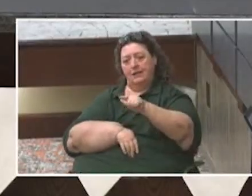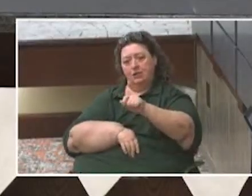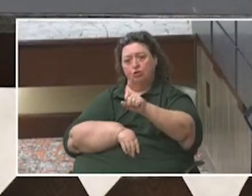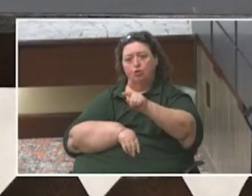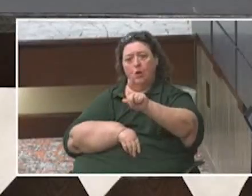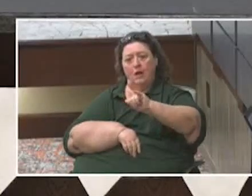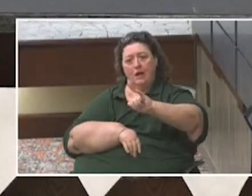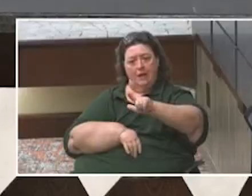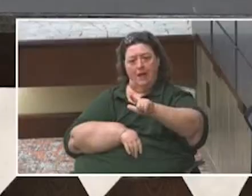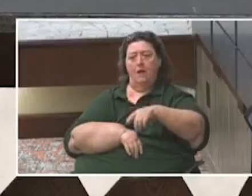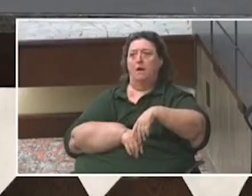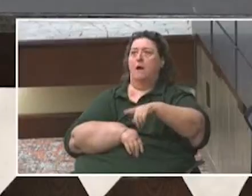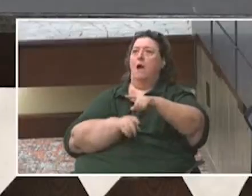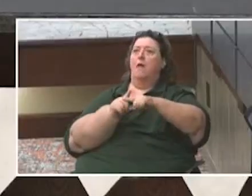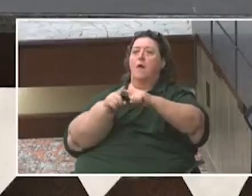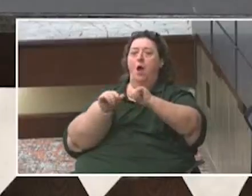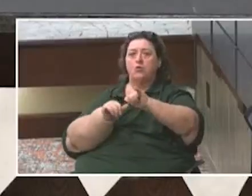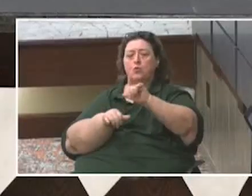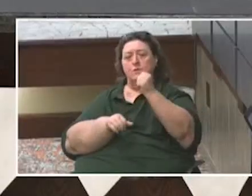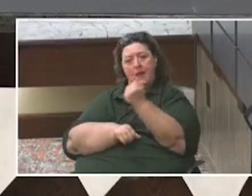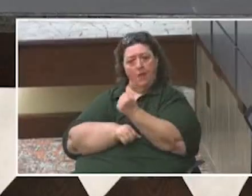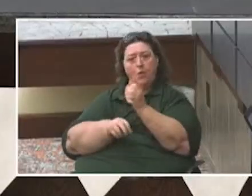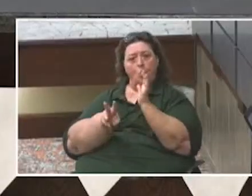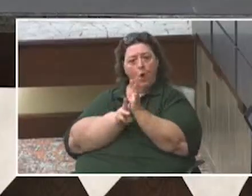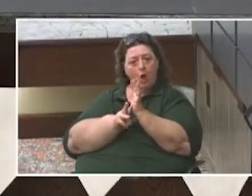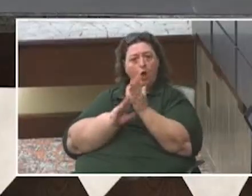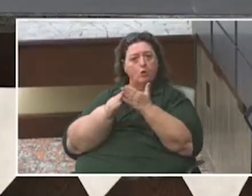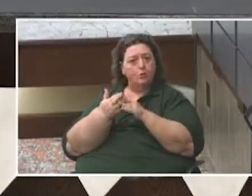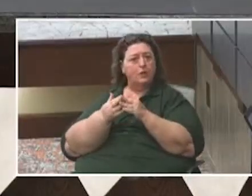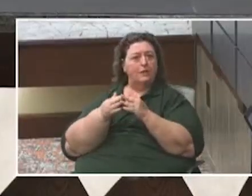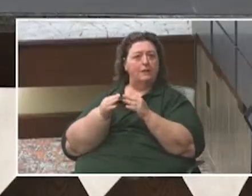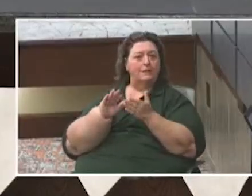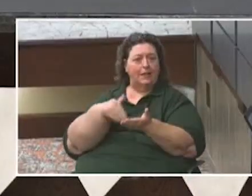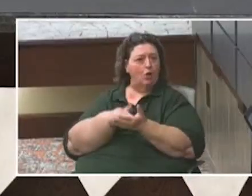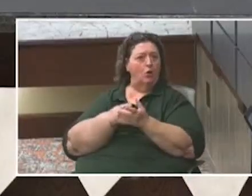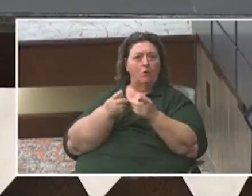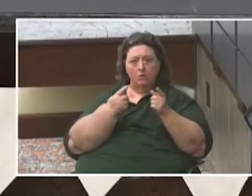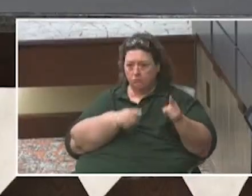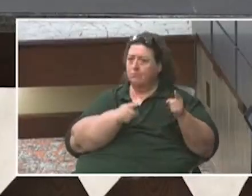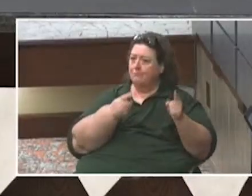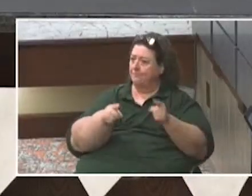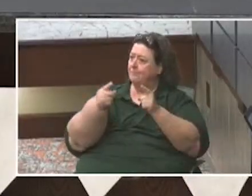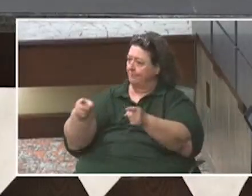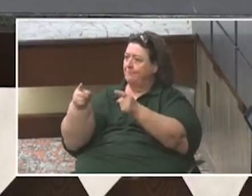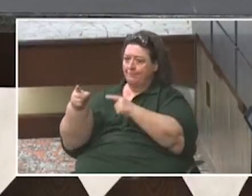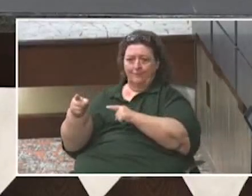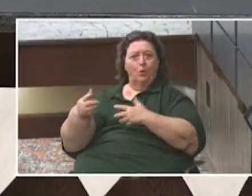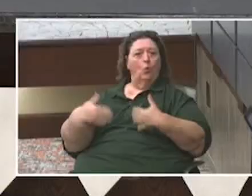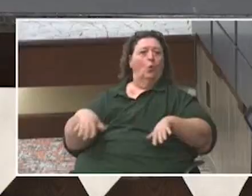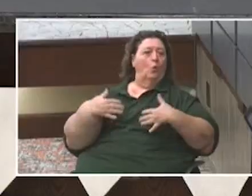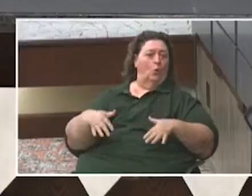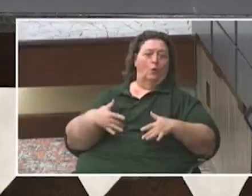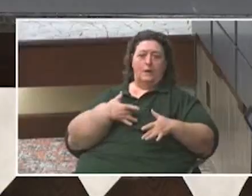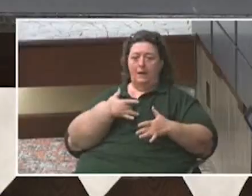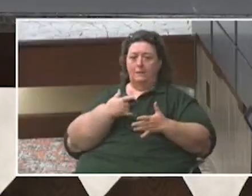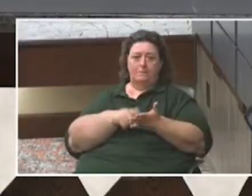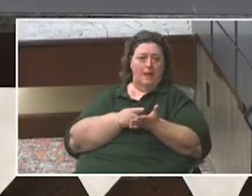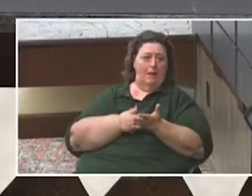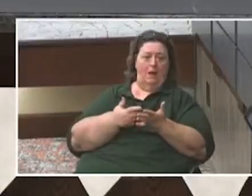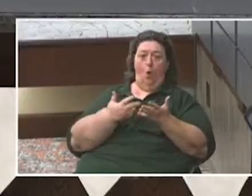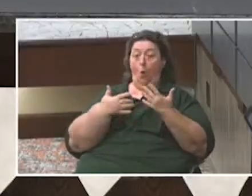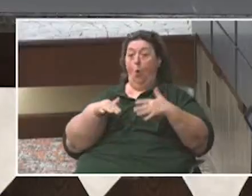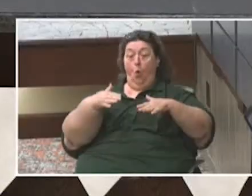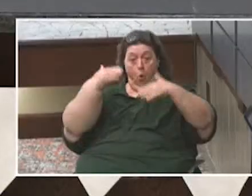South Waco Community Center. And there's a lot of things happening here all at once, and sometimes that can get hard and confusing